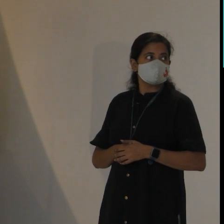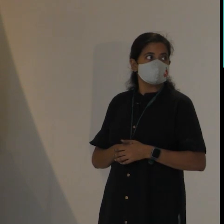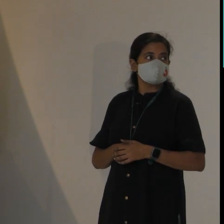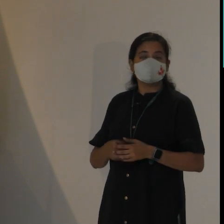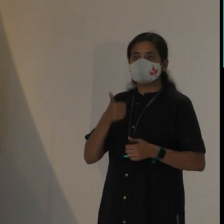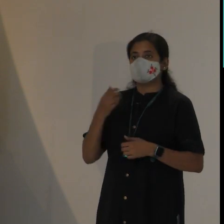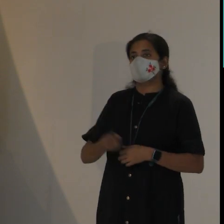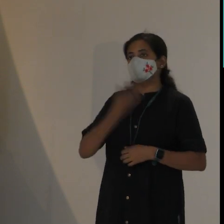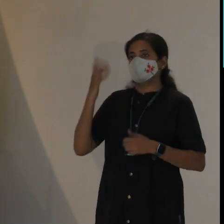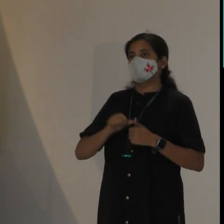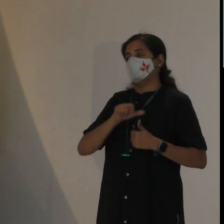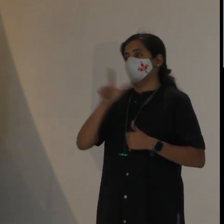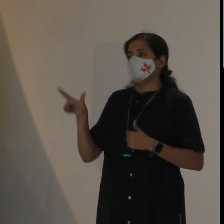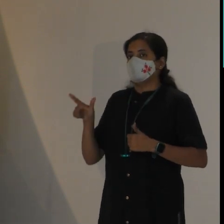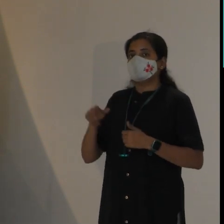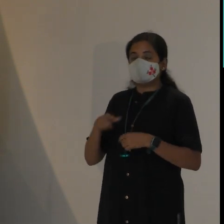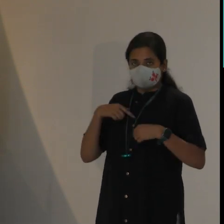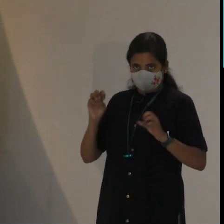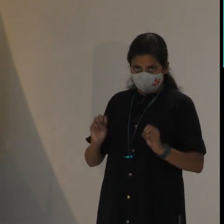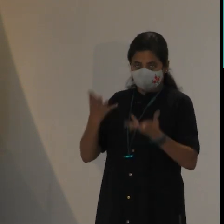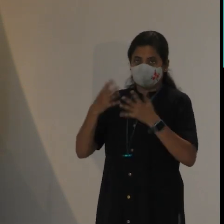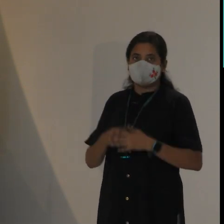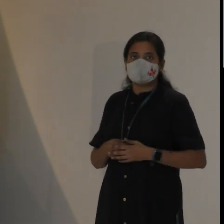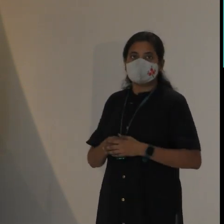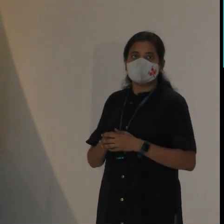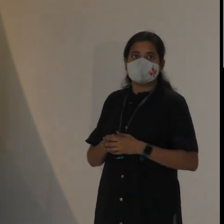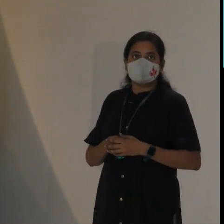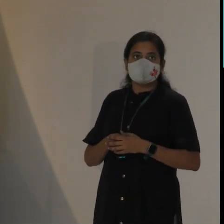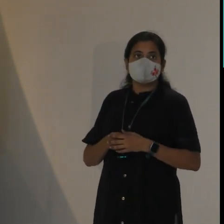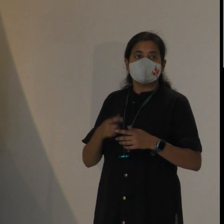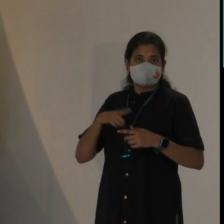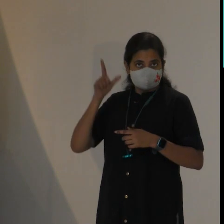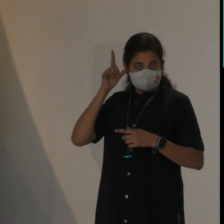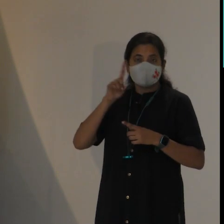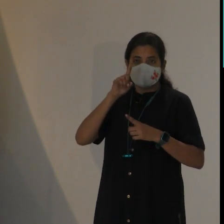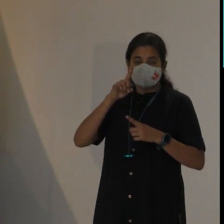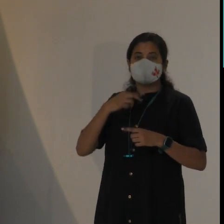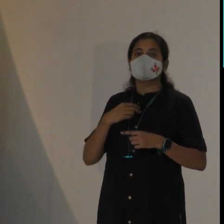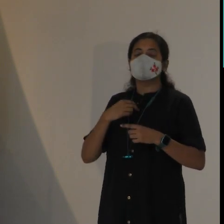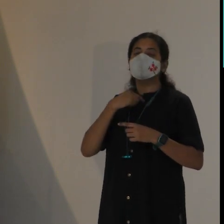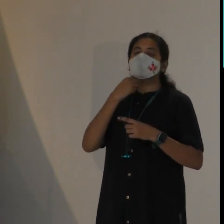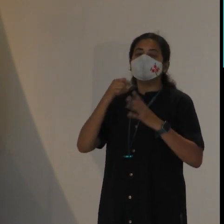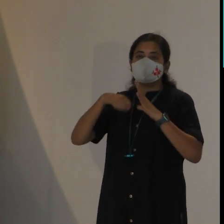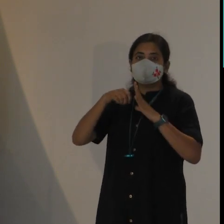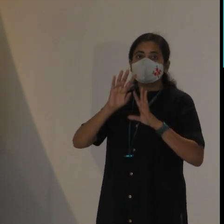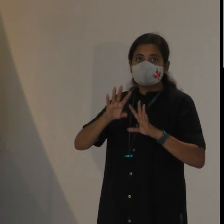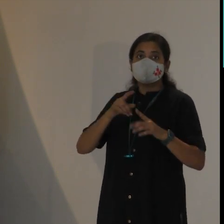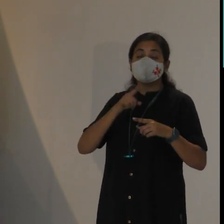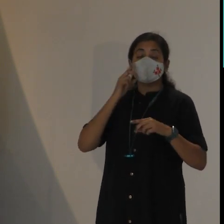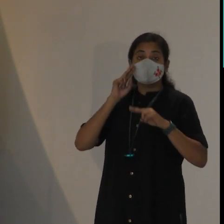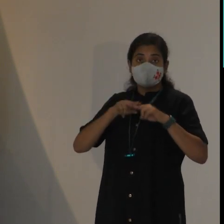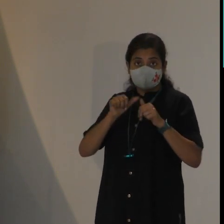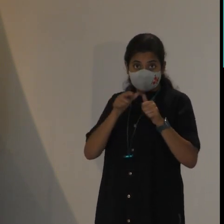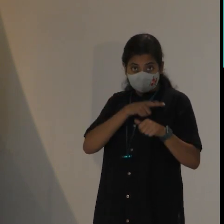All right, good morning, everyone. Let me start by placing on record my gratitude to the